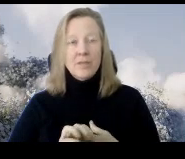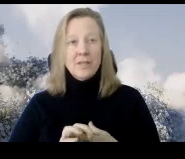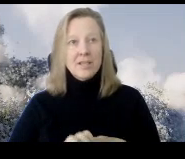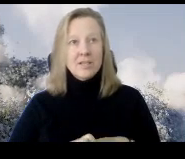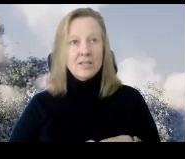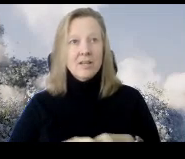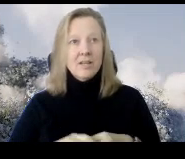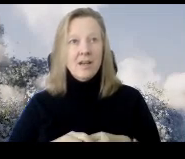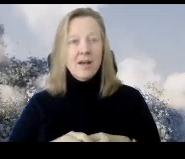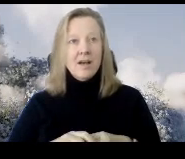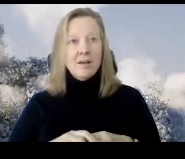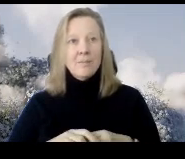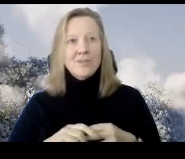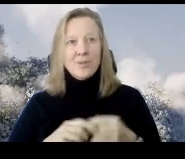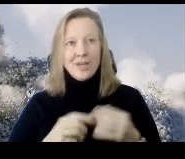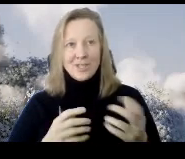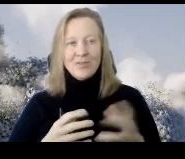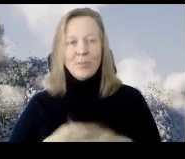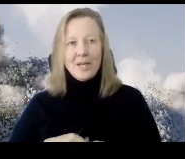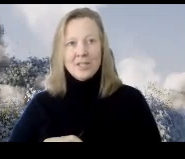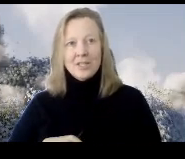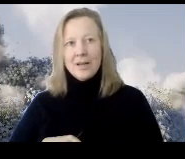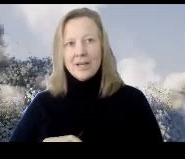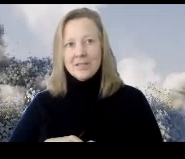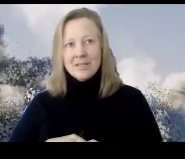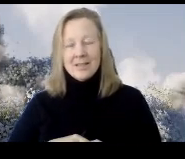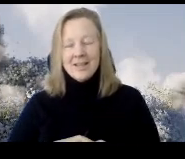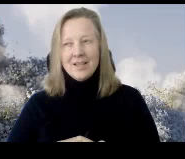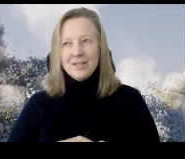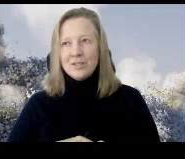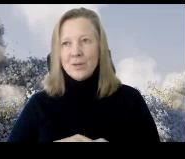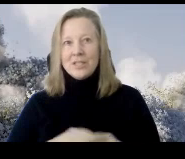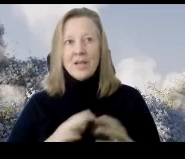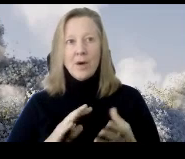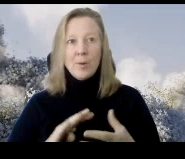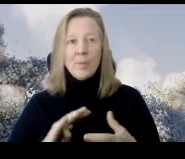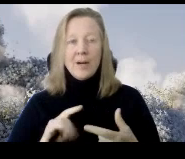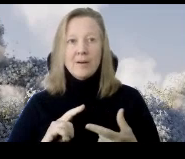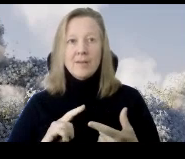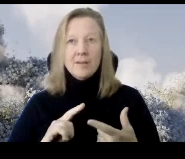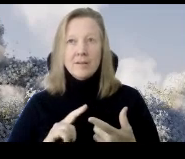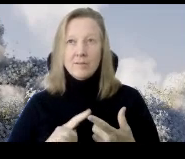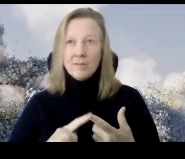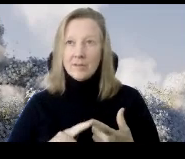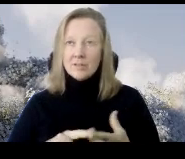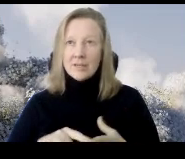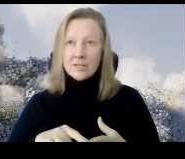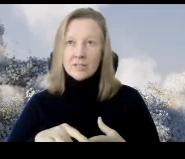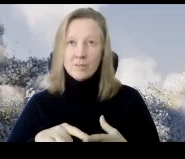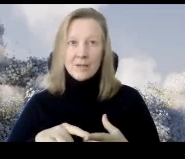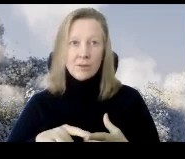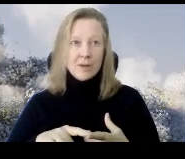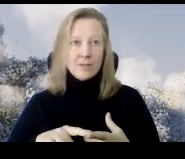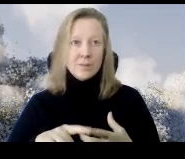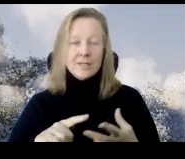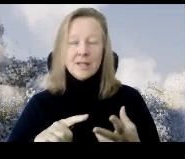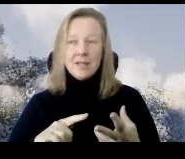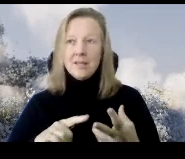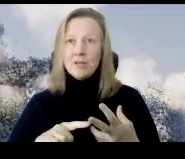So communication strategies for patient interaction. So it's to help prepare the international